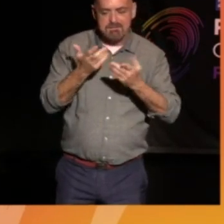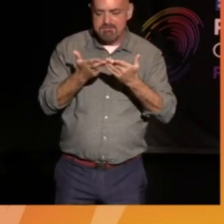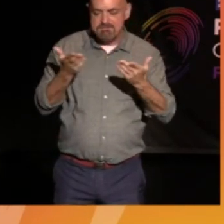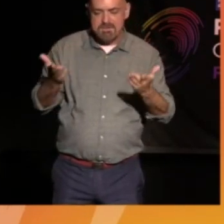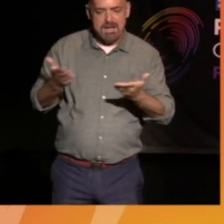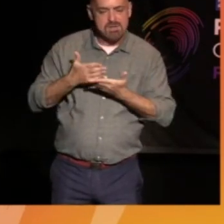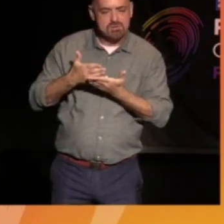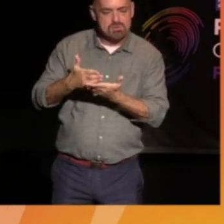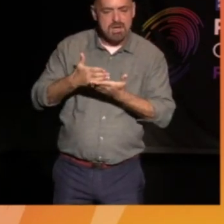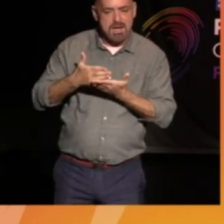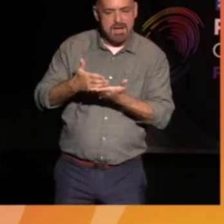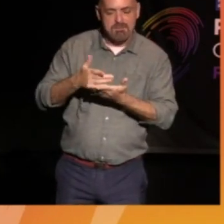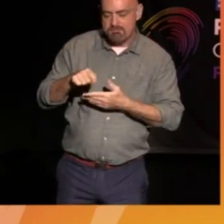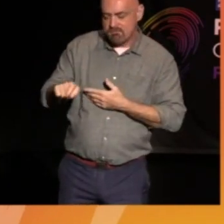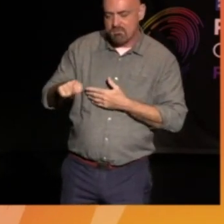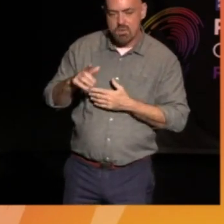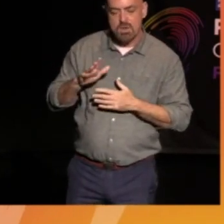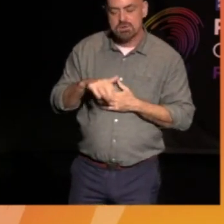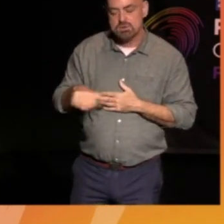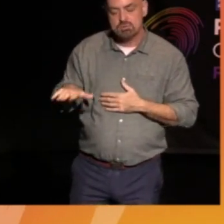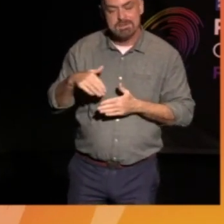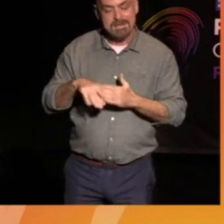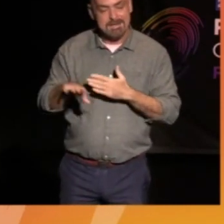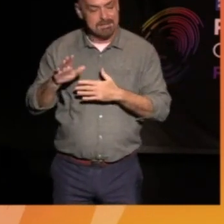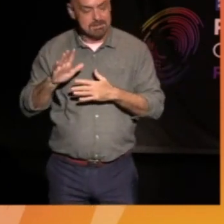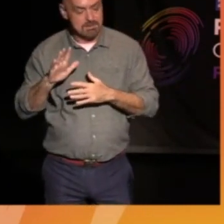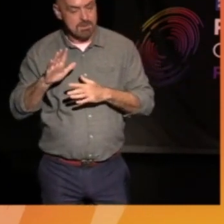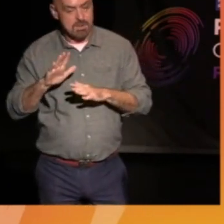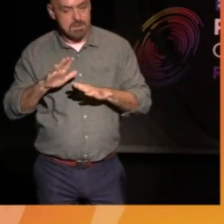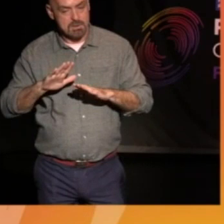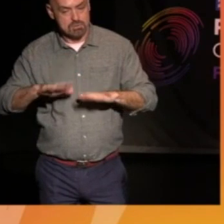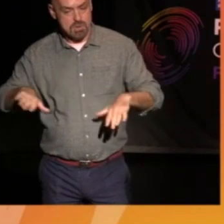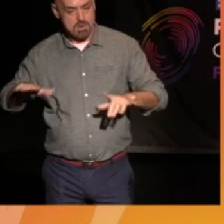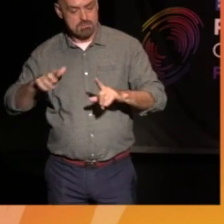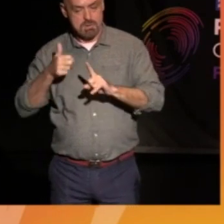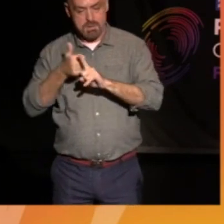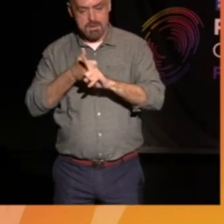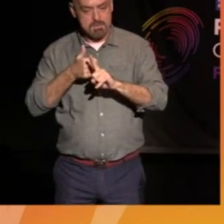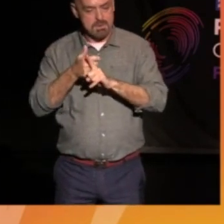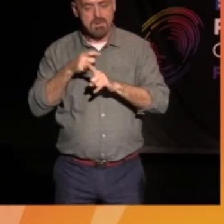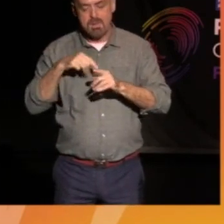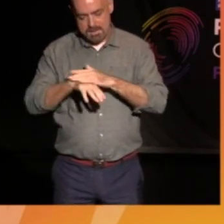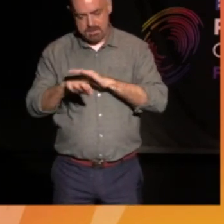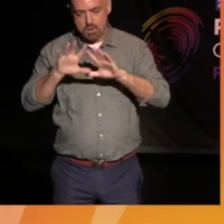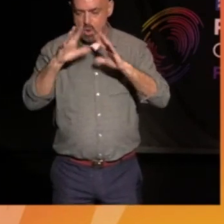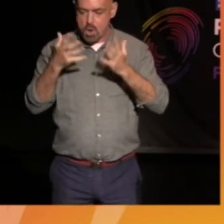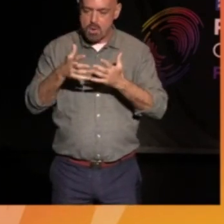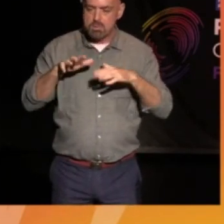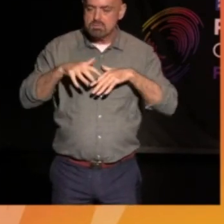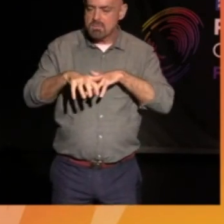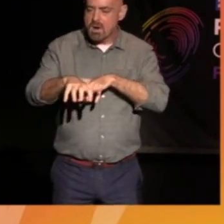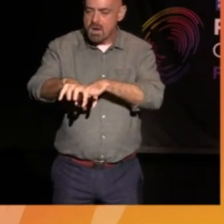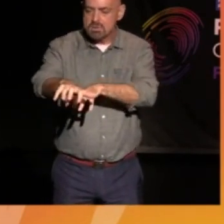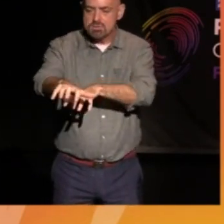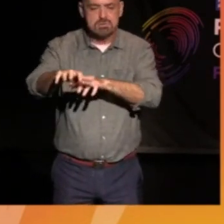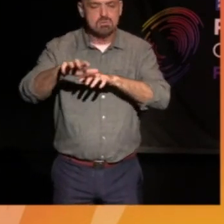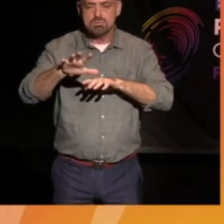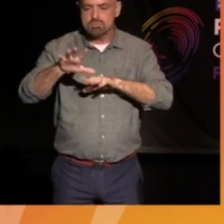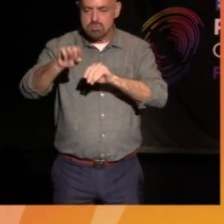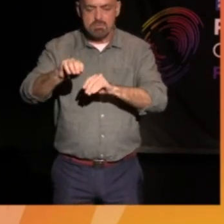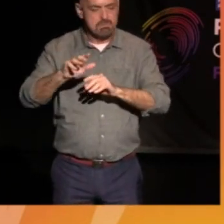for Children to End Child Labor campaign. They were the part of the Global March Against Child Labor, which